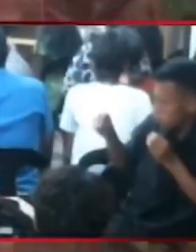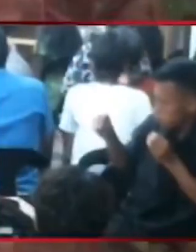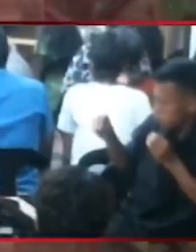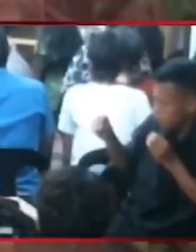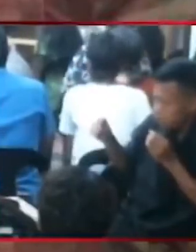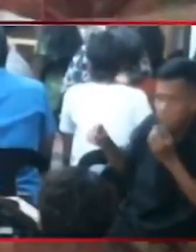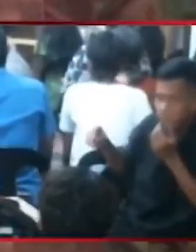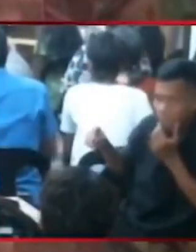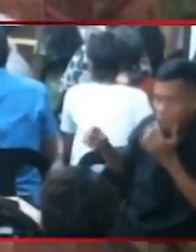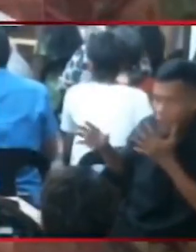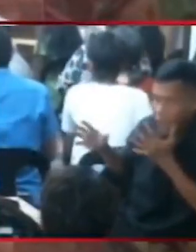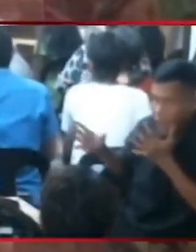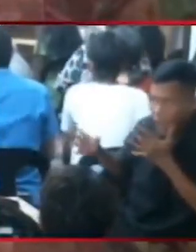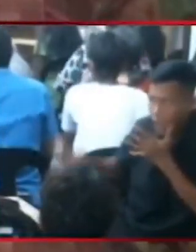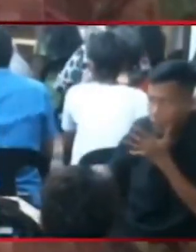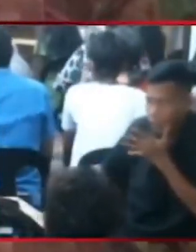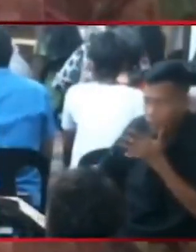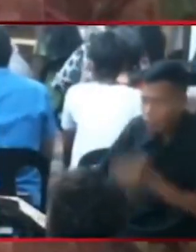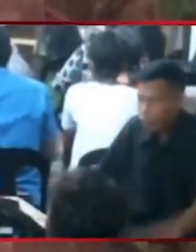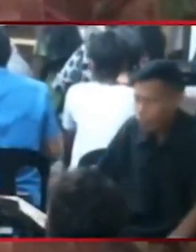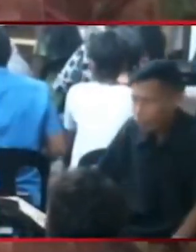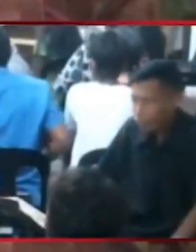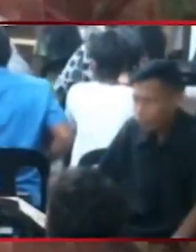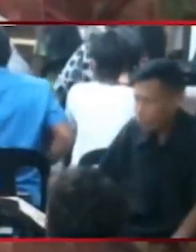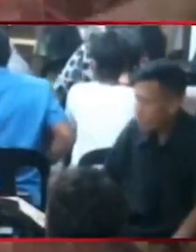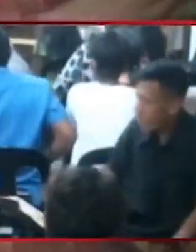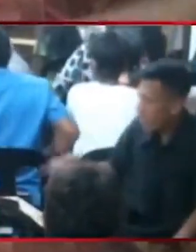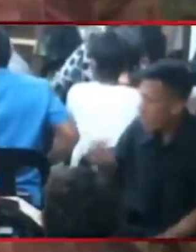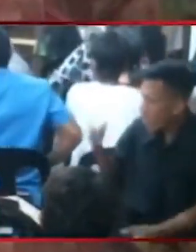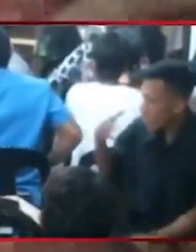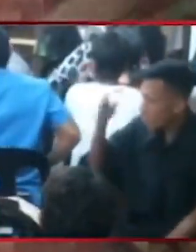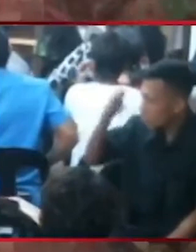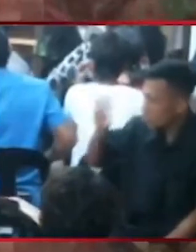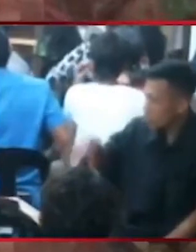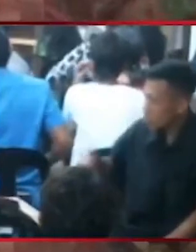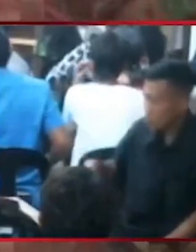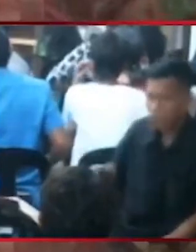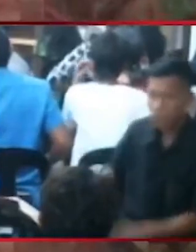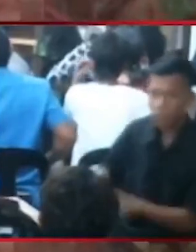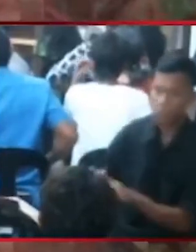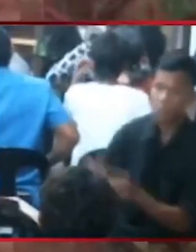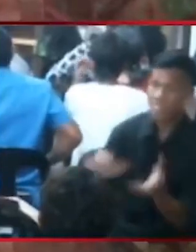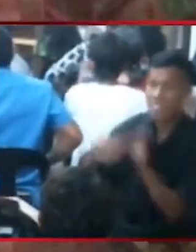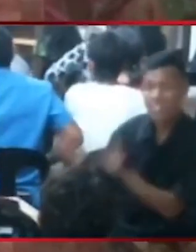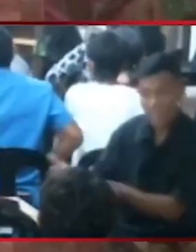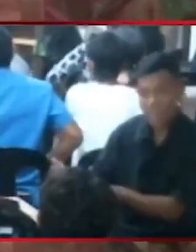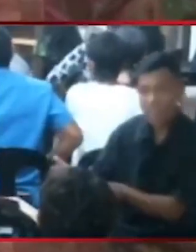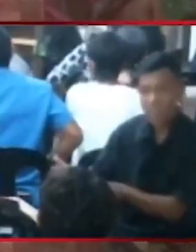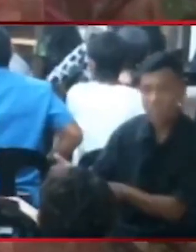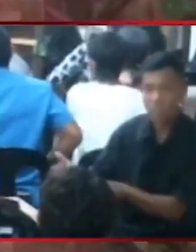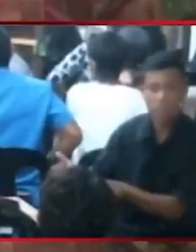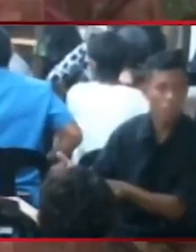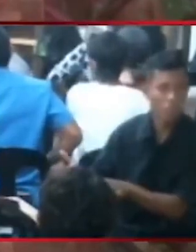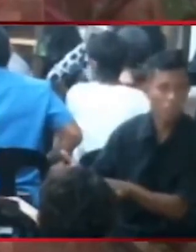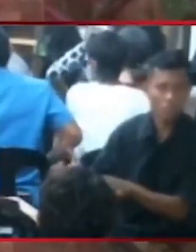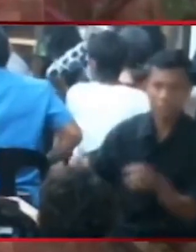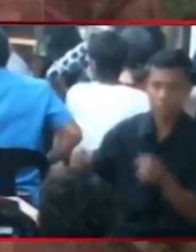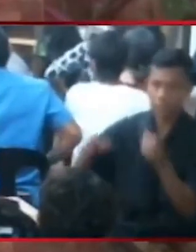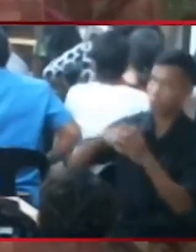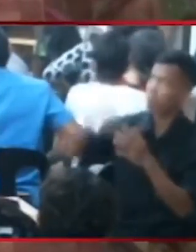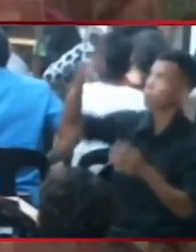only works when the lights are on. That screen is dead when the lights are off.